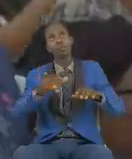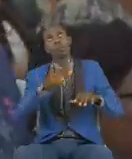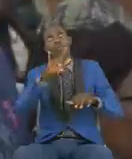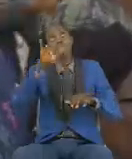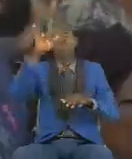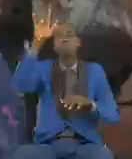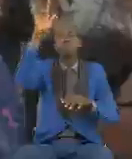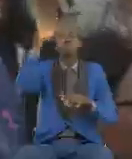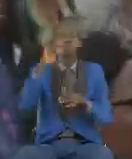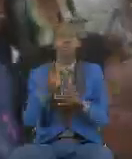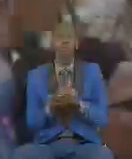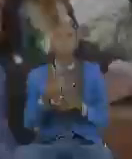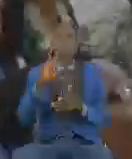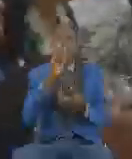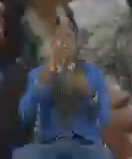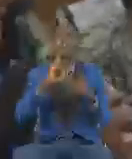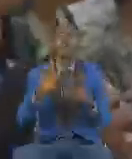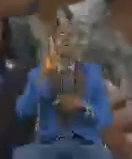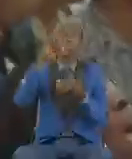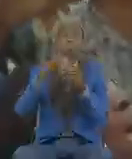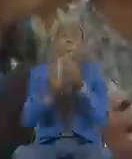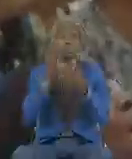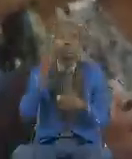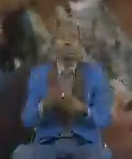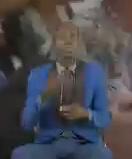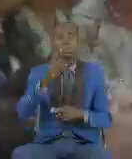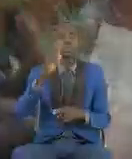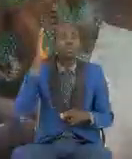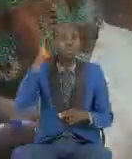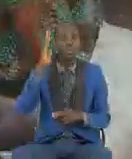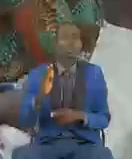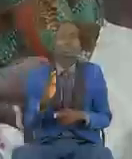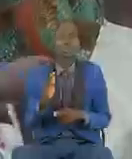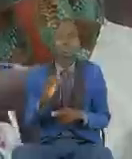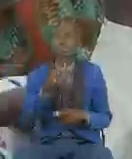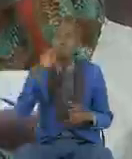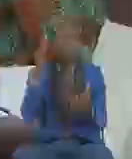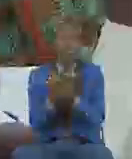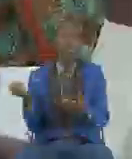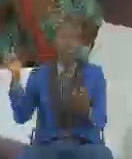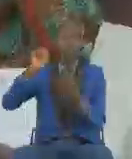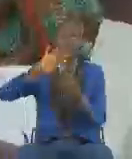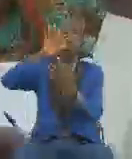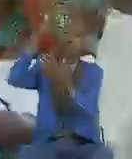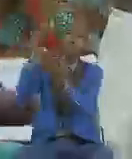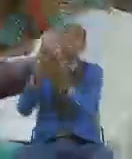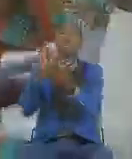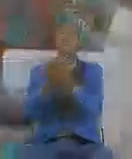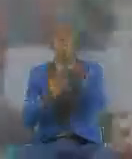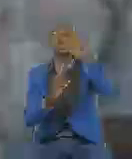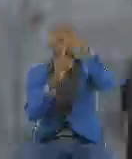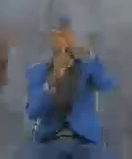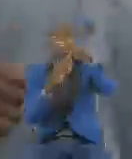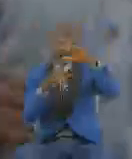They are coming up. And you will not stop till you get to the top of that mountain. And